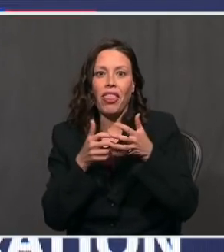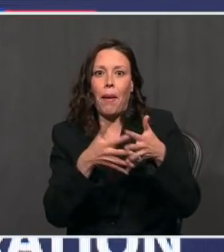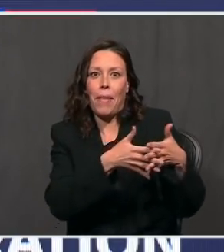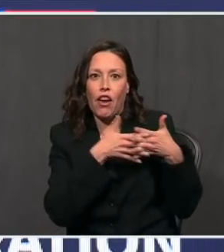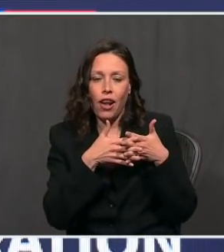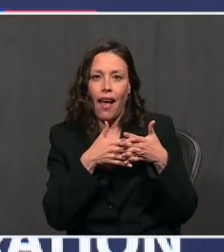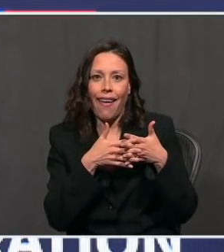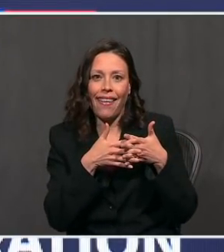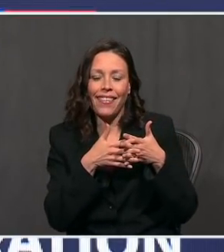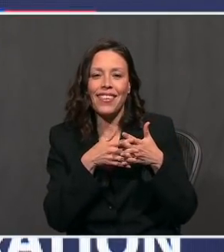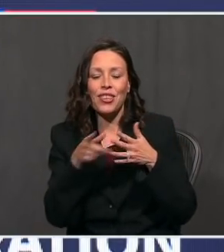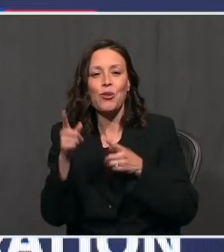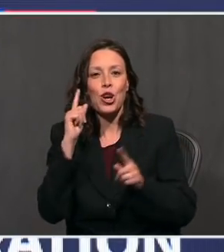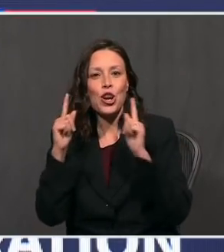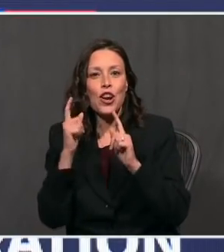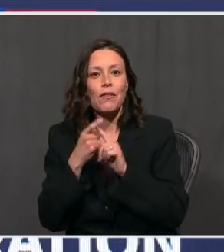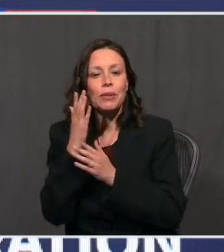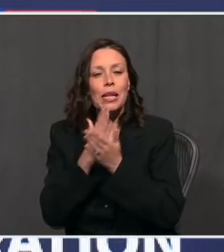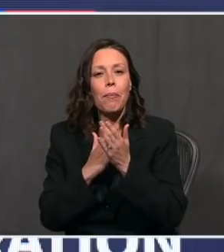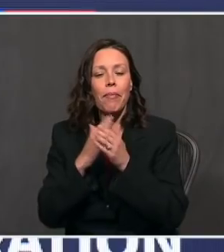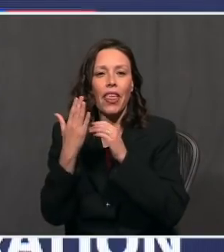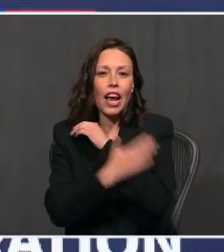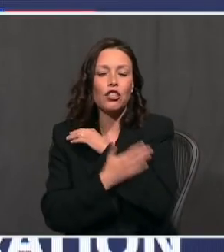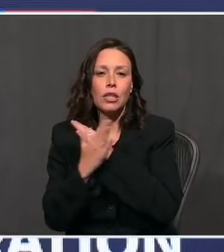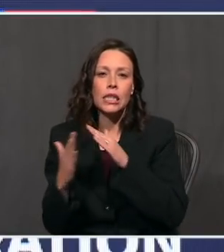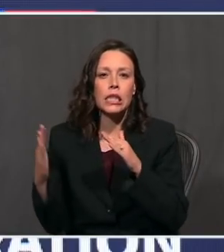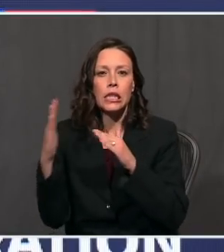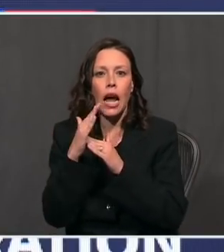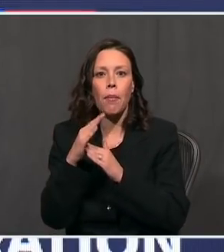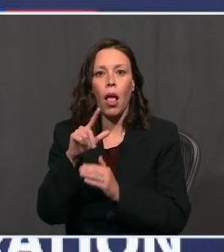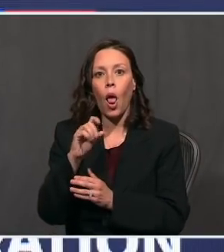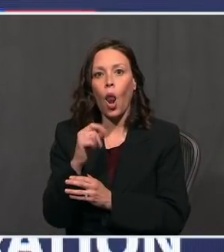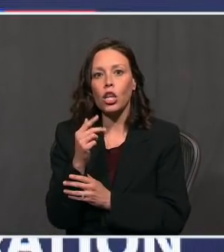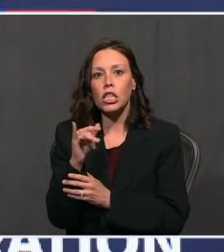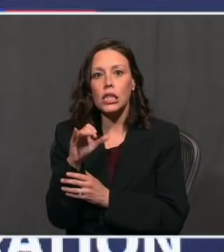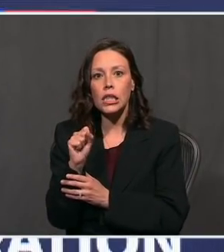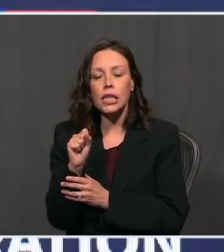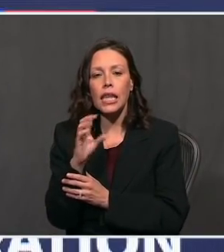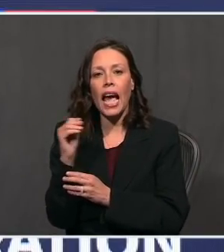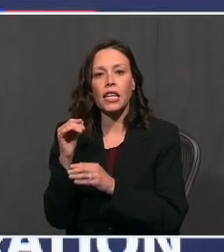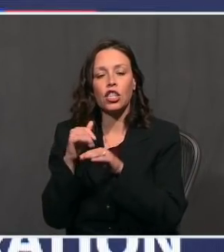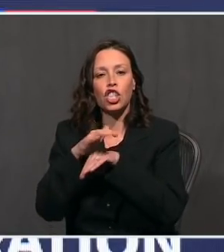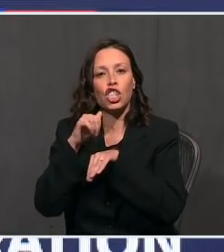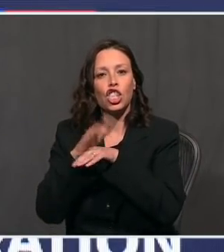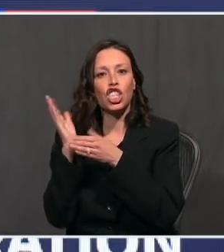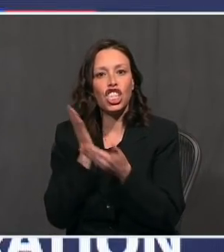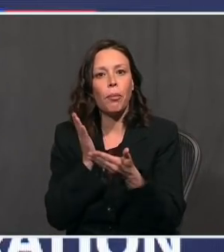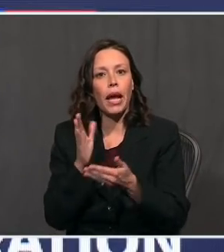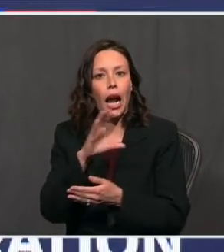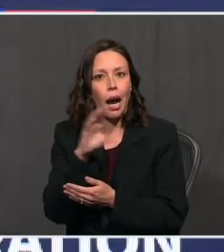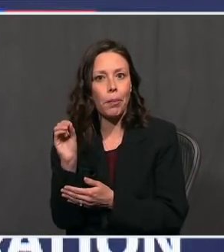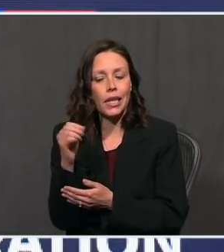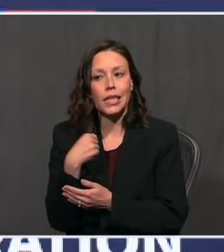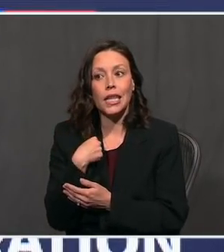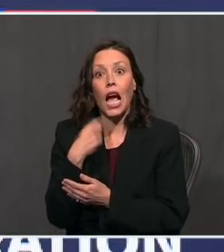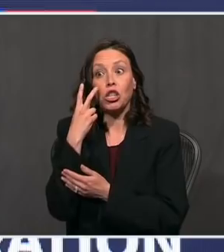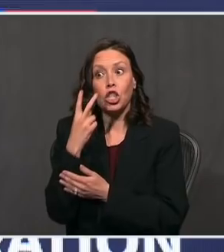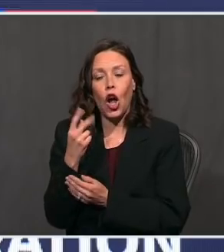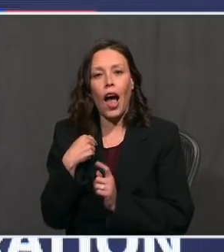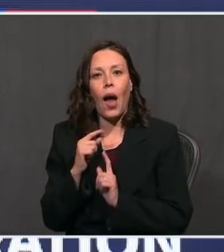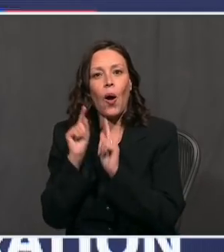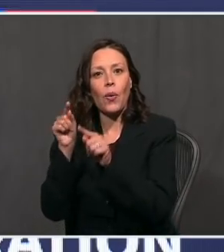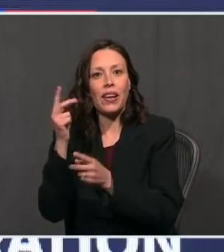And you heard today from some of the nation's top logistics and shipping companies, one of which I witnessed firsthand